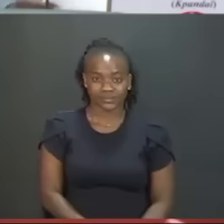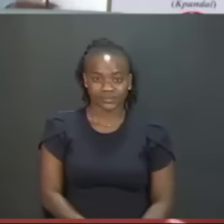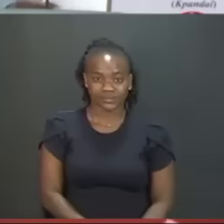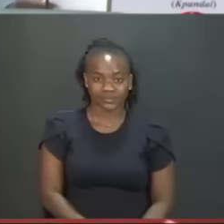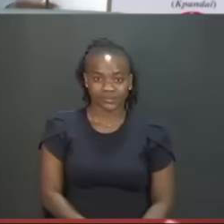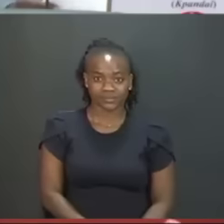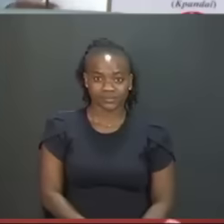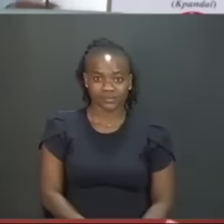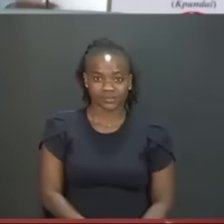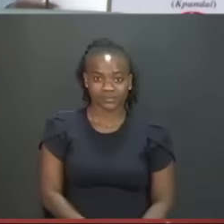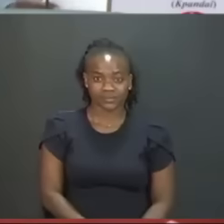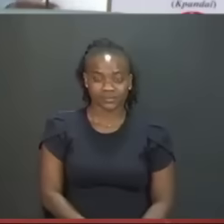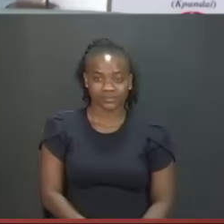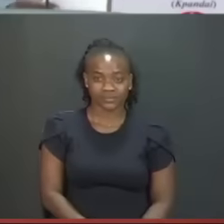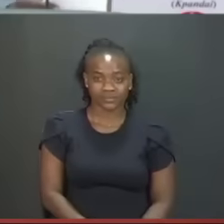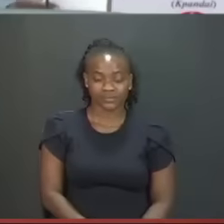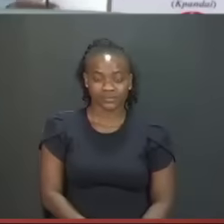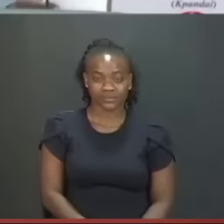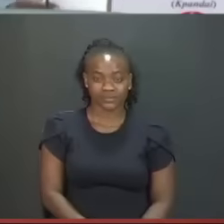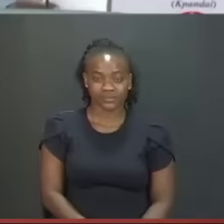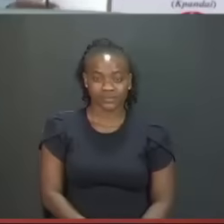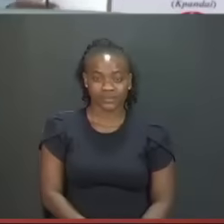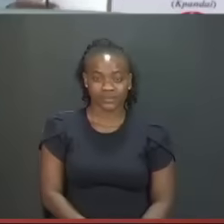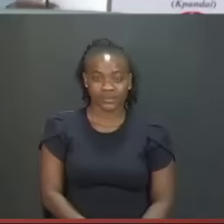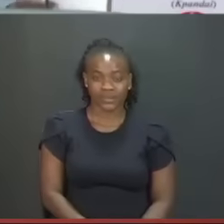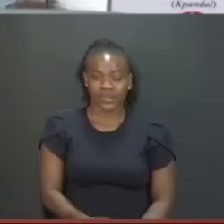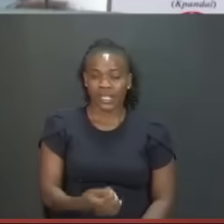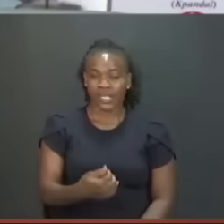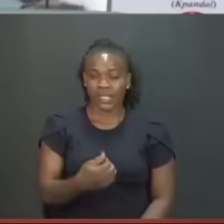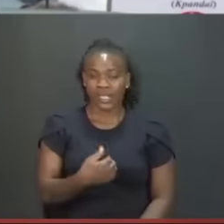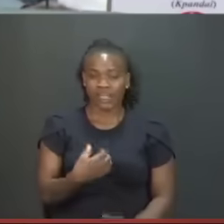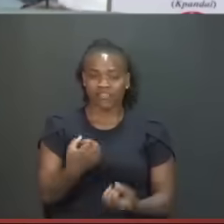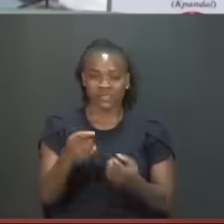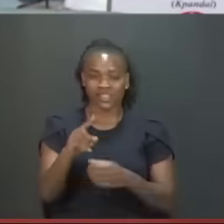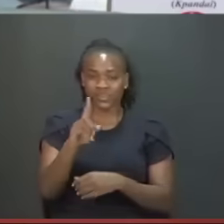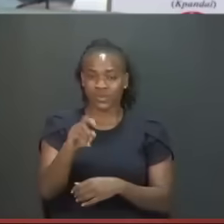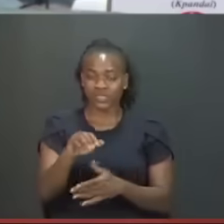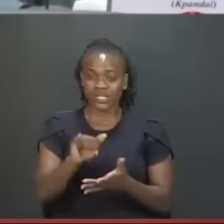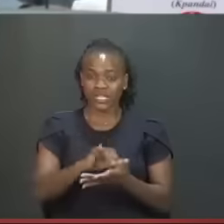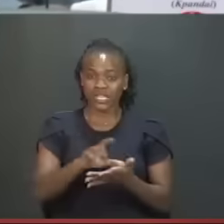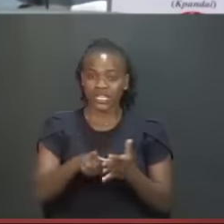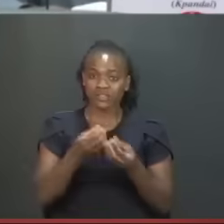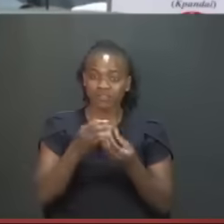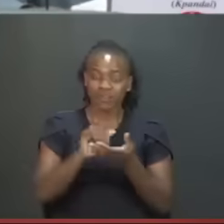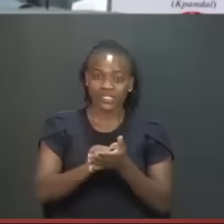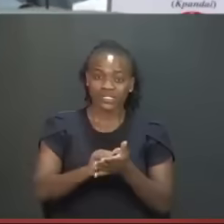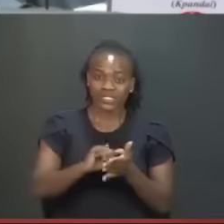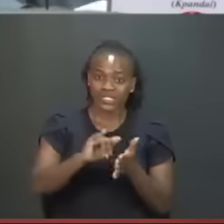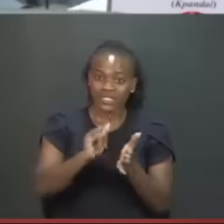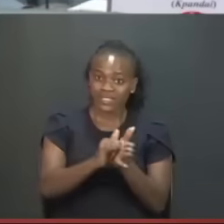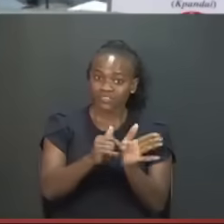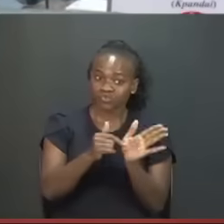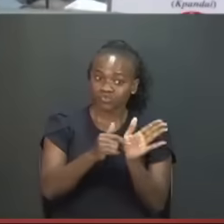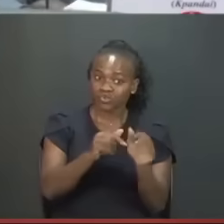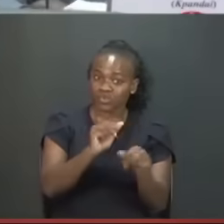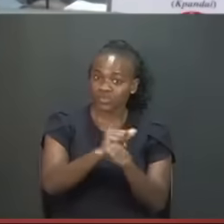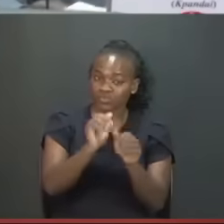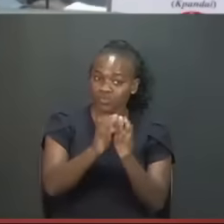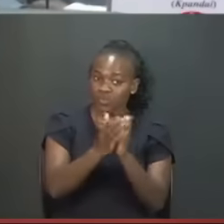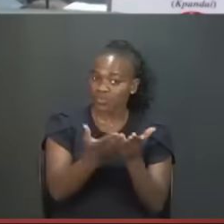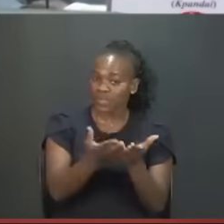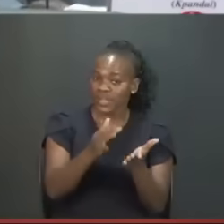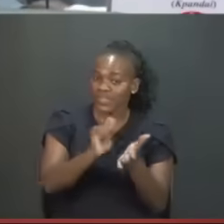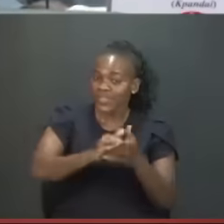300 questions still hanging in the balance. And we are being told that even those that have been advertised, Speaker, you see, that is the crux of the